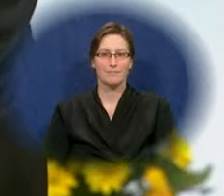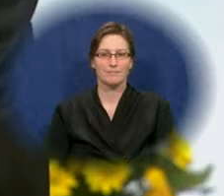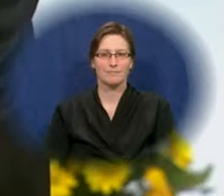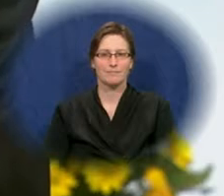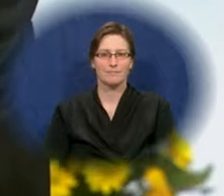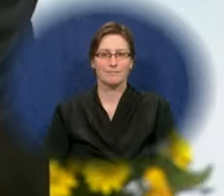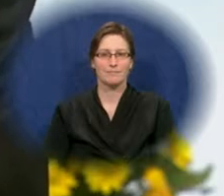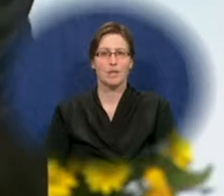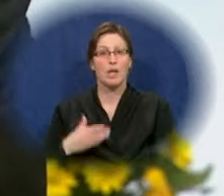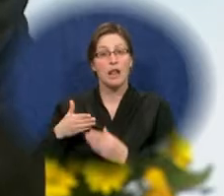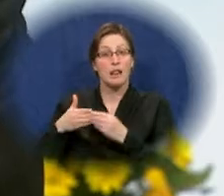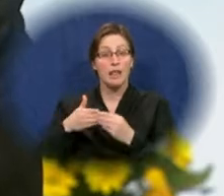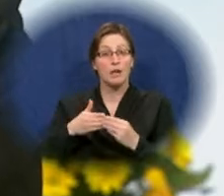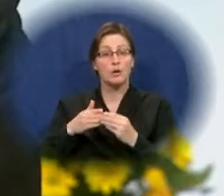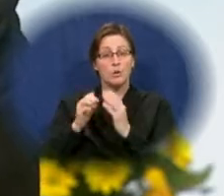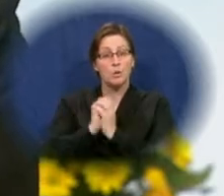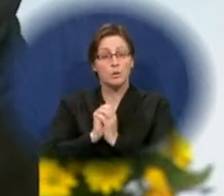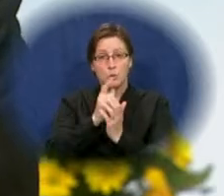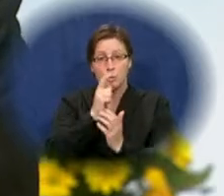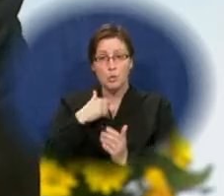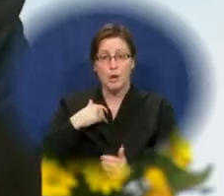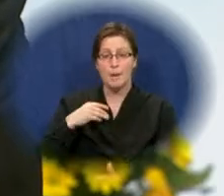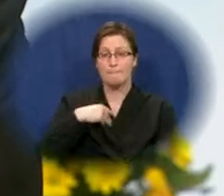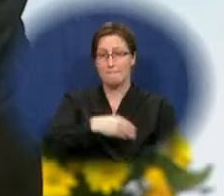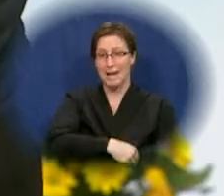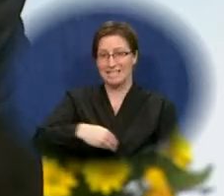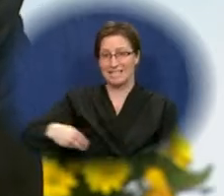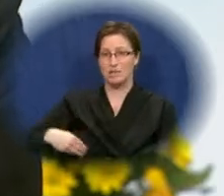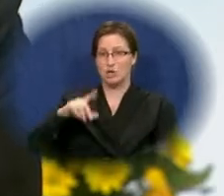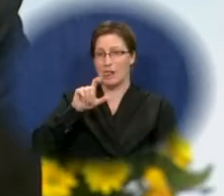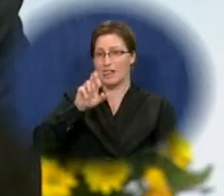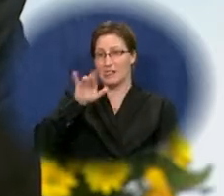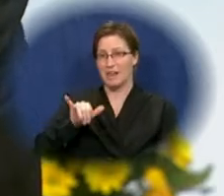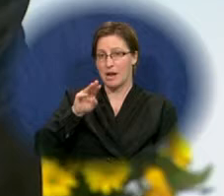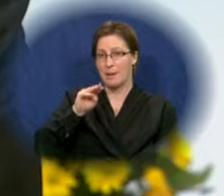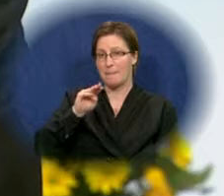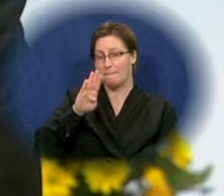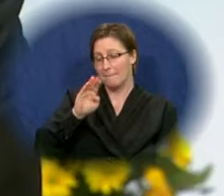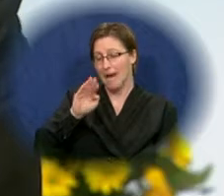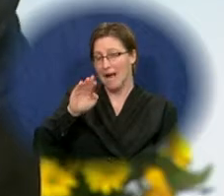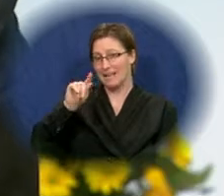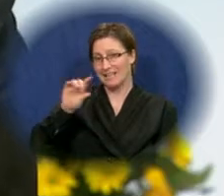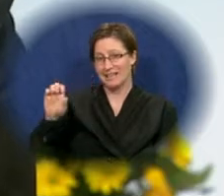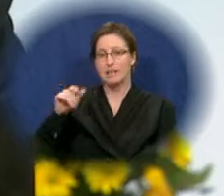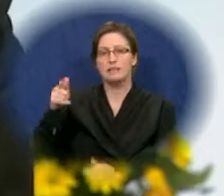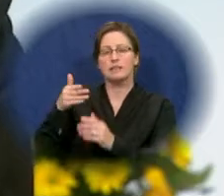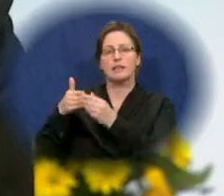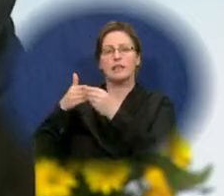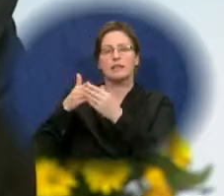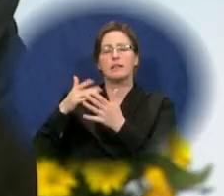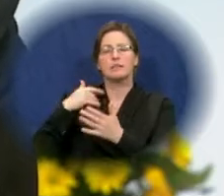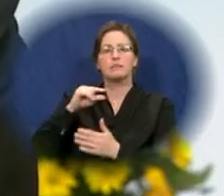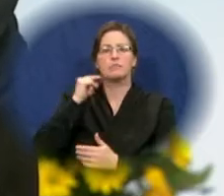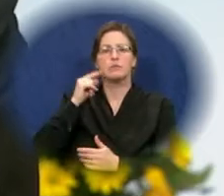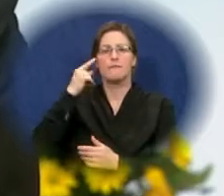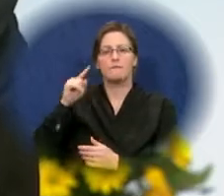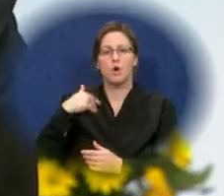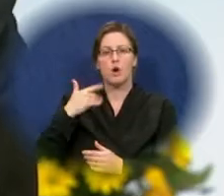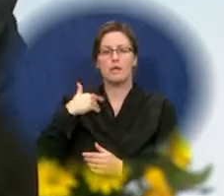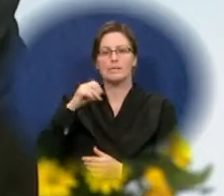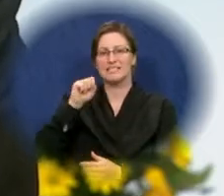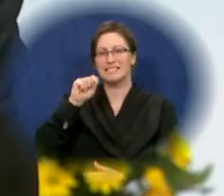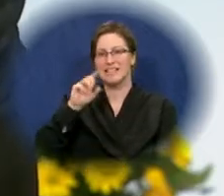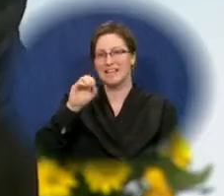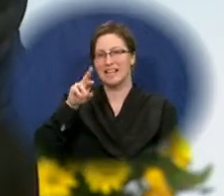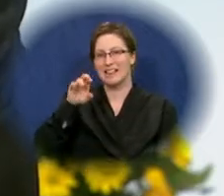We were led in worship this morning by Monsignor Larry Bakke, the pastor of St. Clair of Assisi Parish in Monroe and